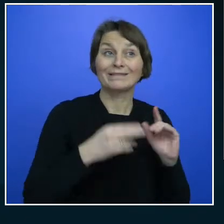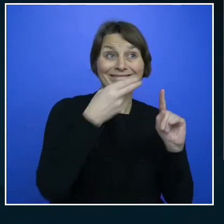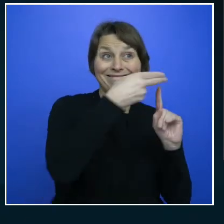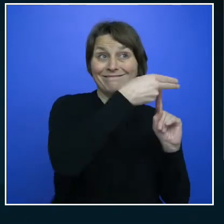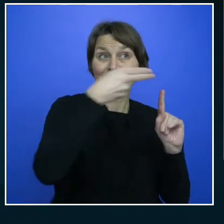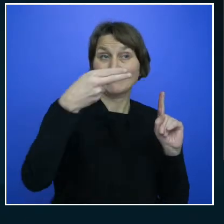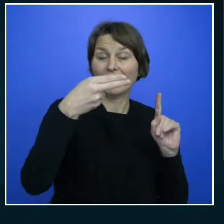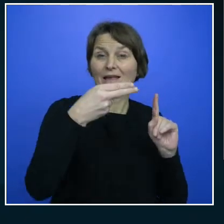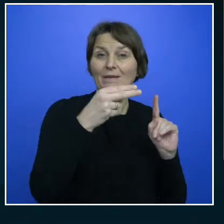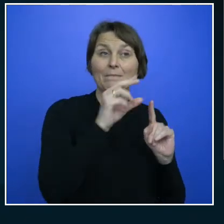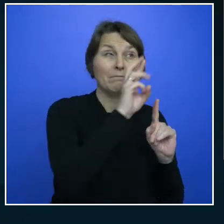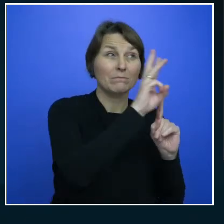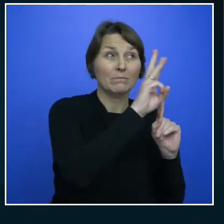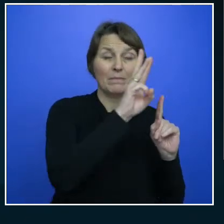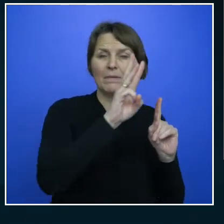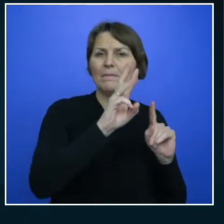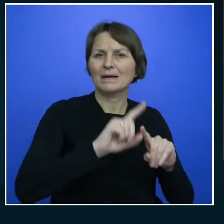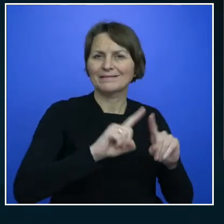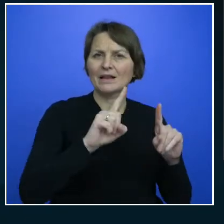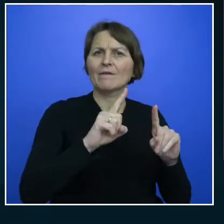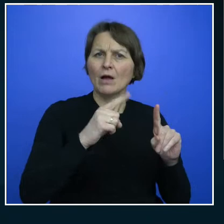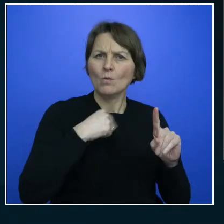can use the